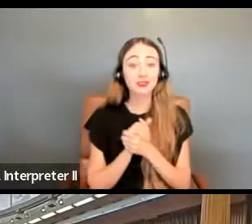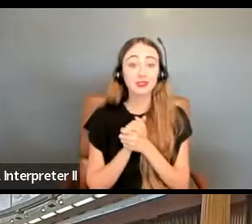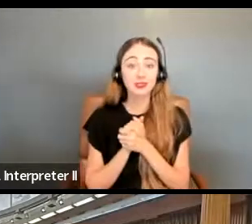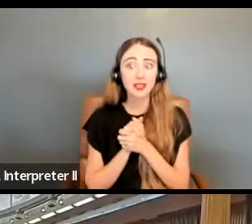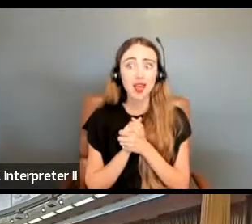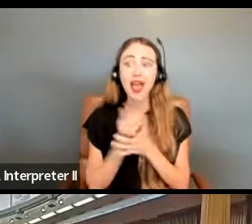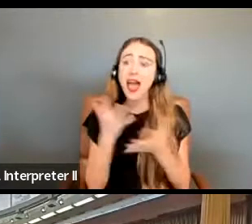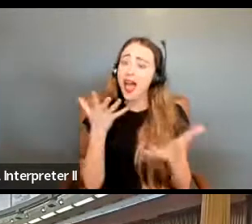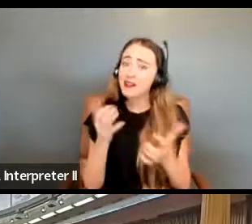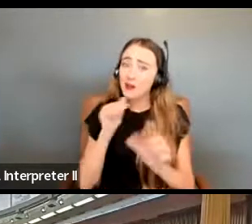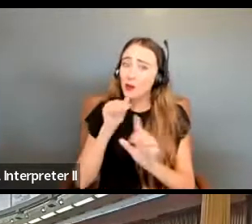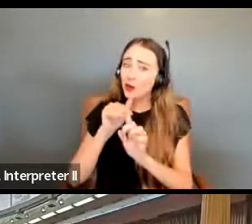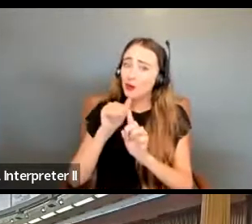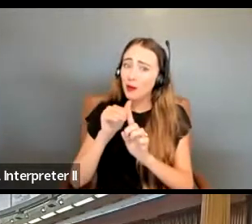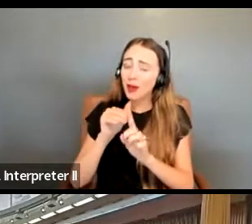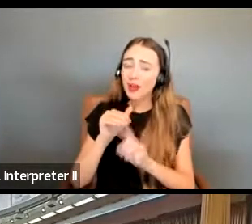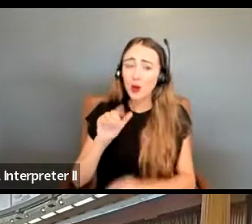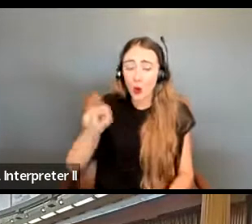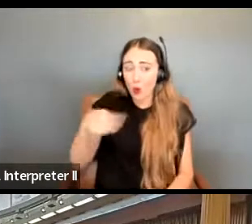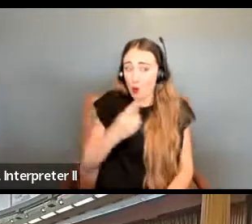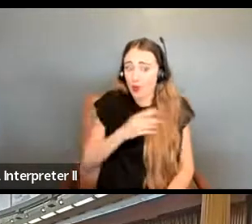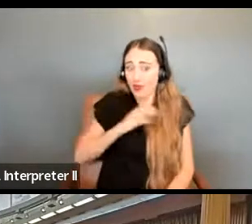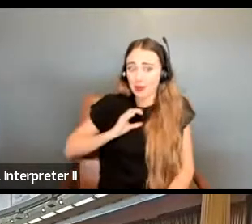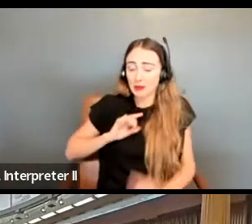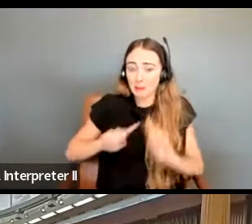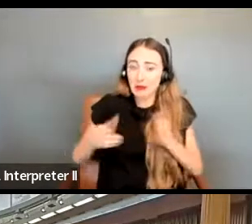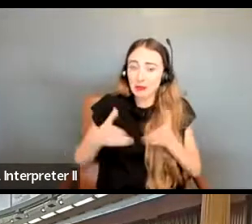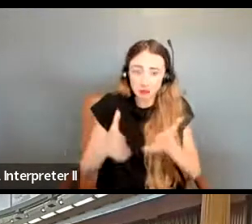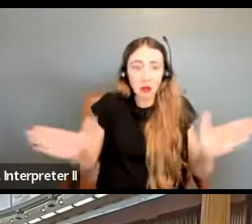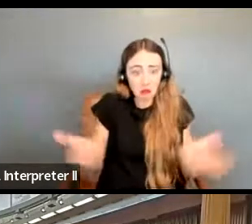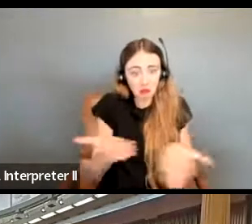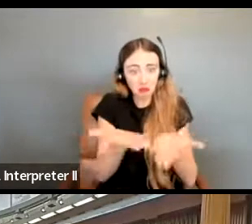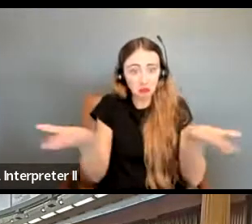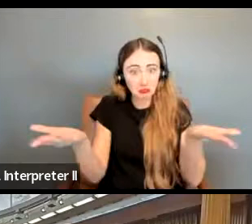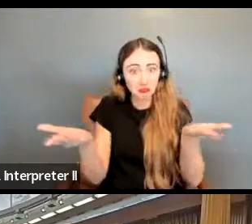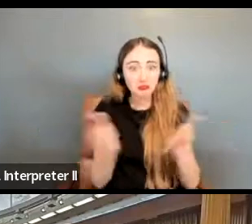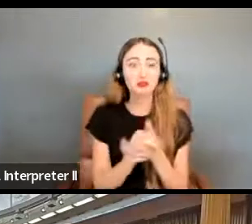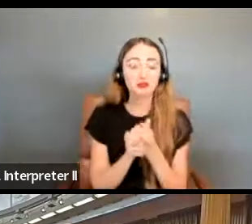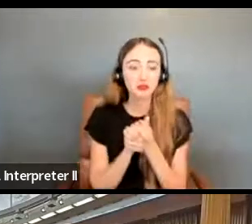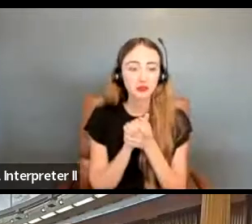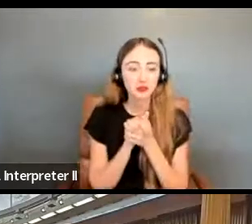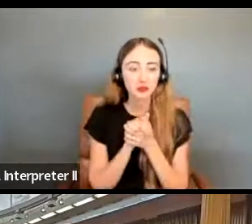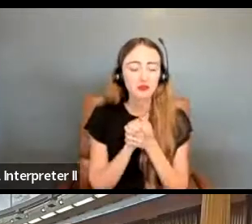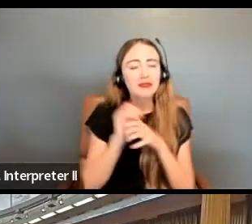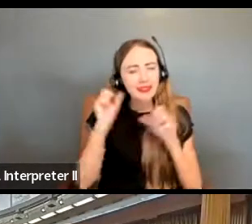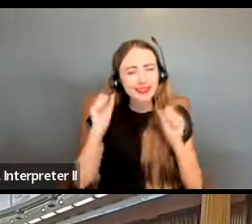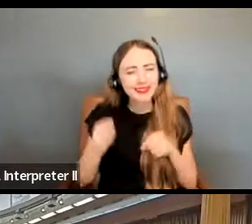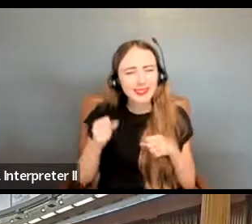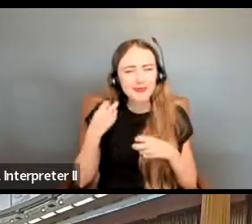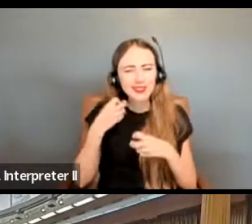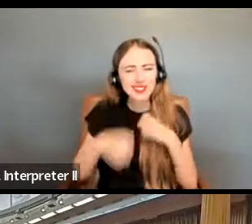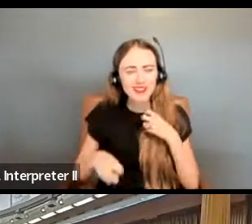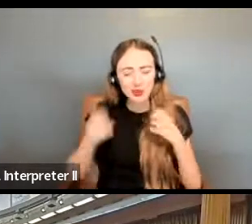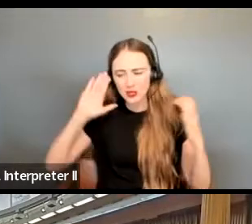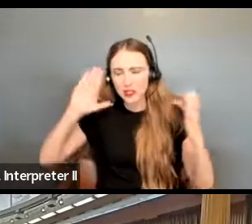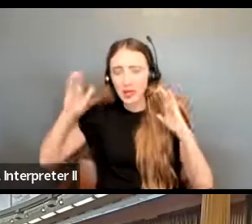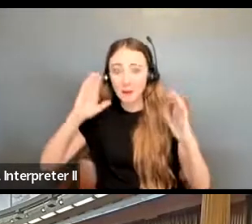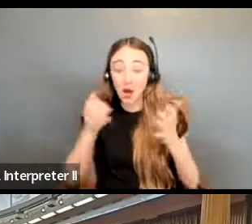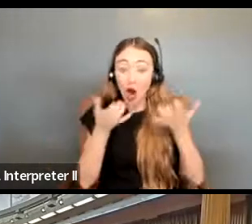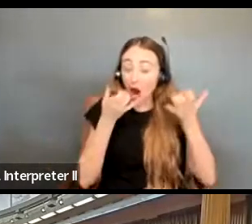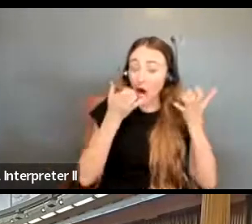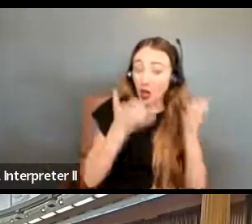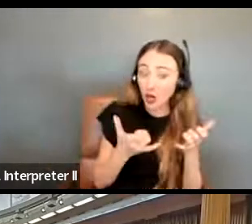I do want to remind, I guess, not just the council, but I think to the public, it can be very difficult to compare our current